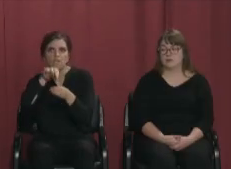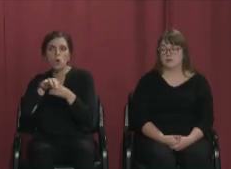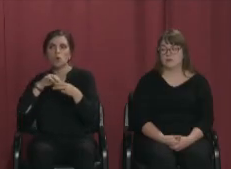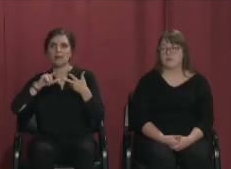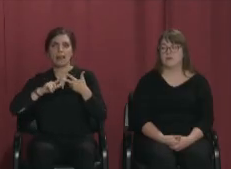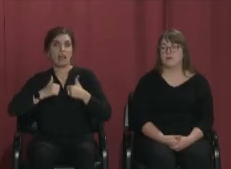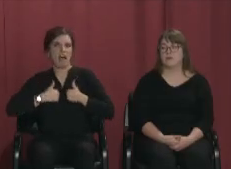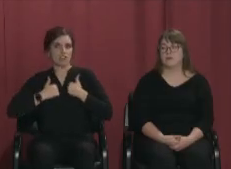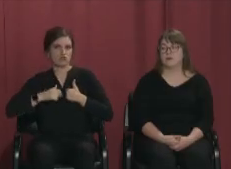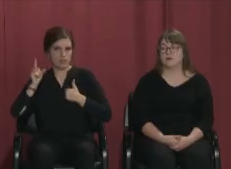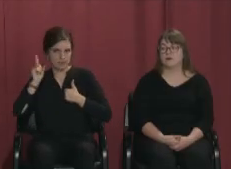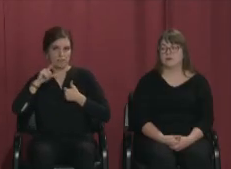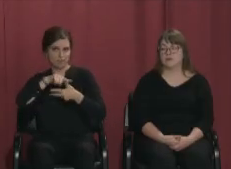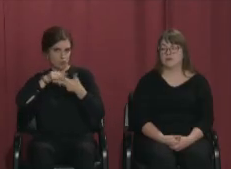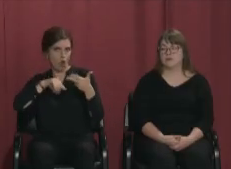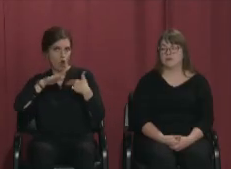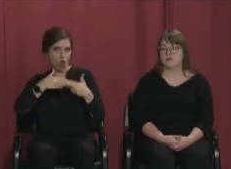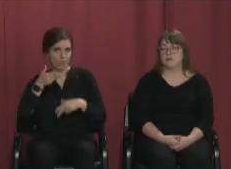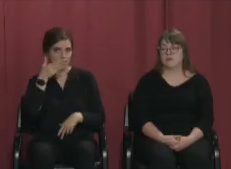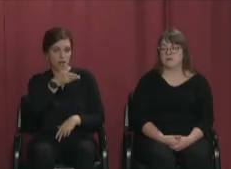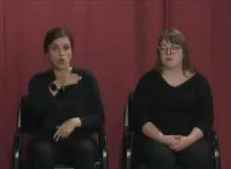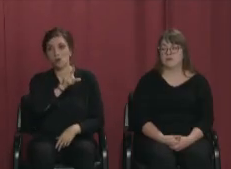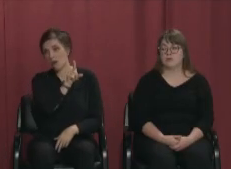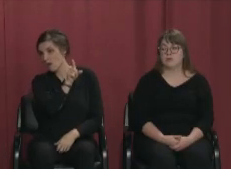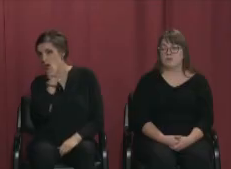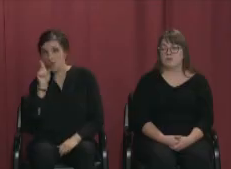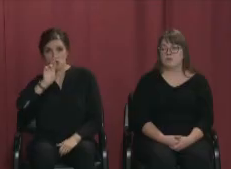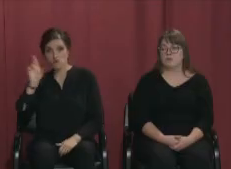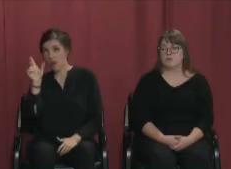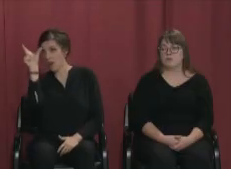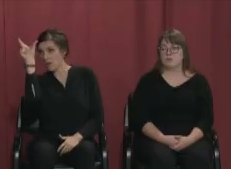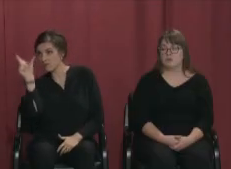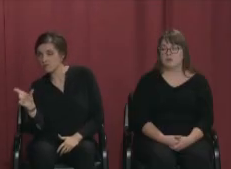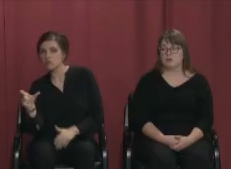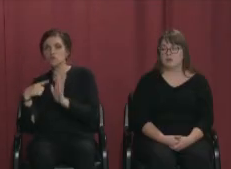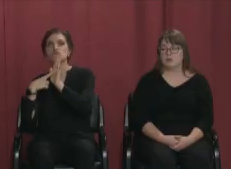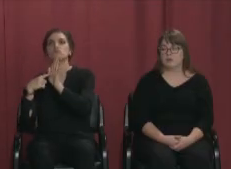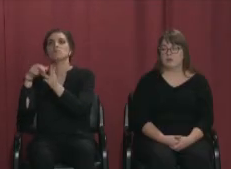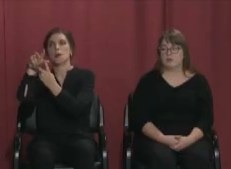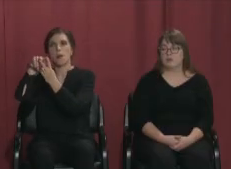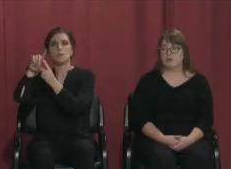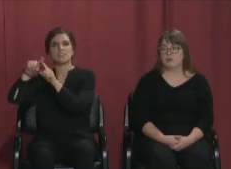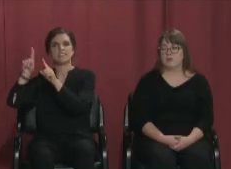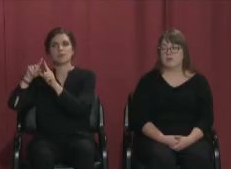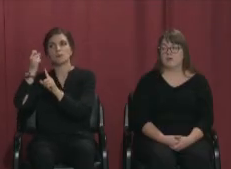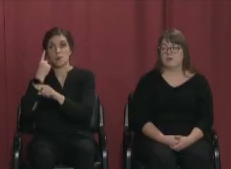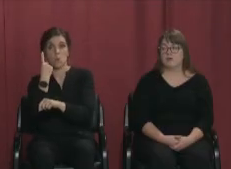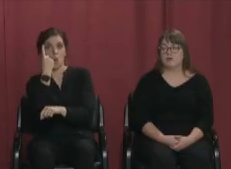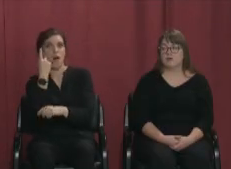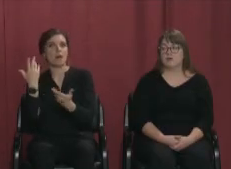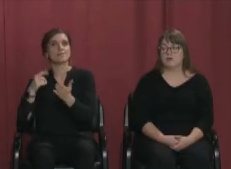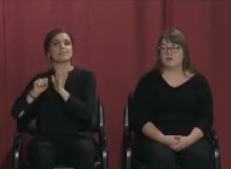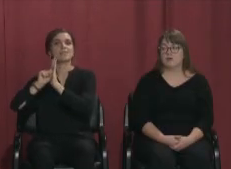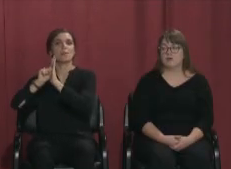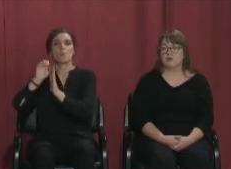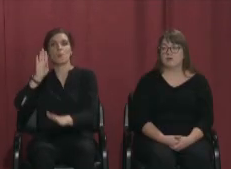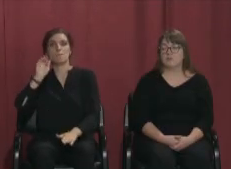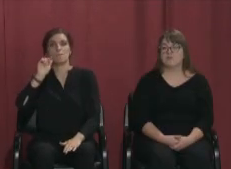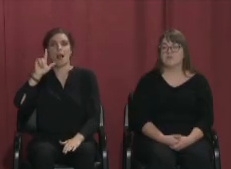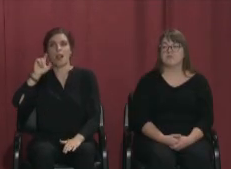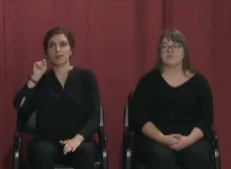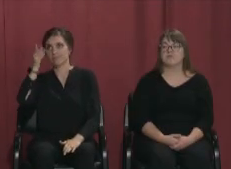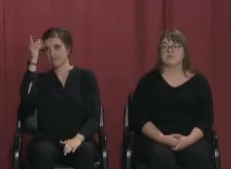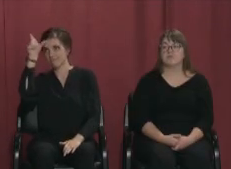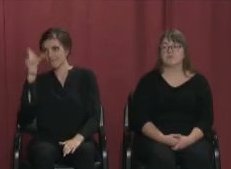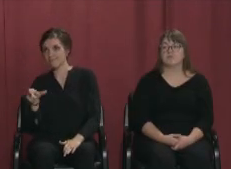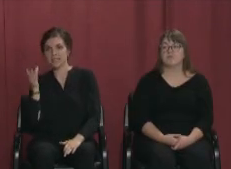there's a column that shows couple different things. One of it is your sample ballot. Okay. And look that up, and that'll help you out. And I find